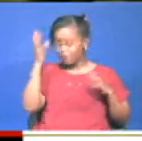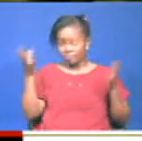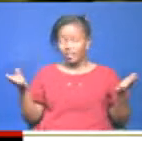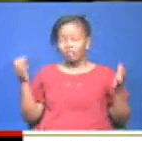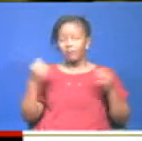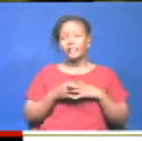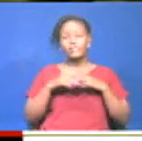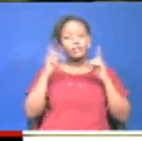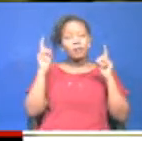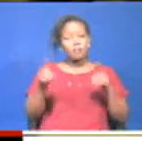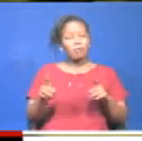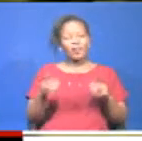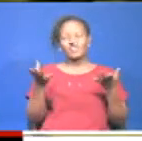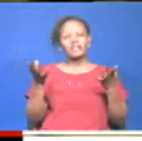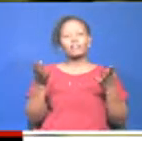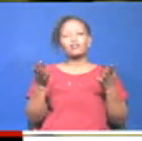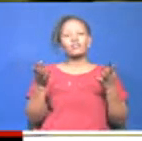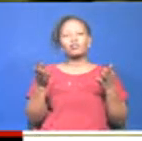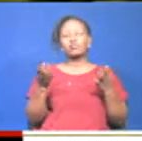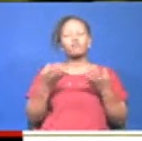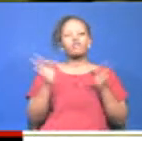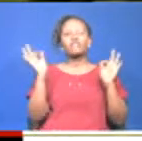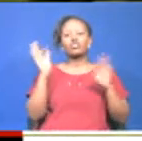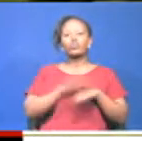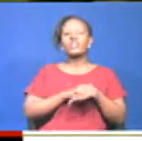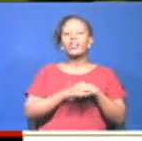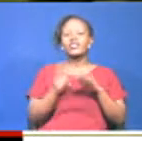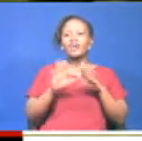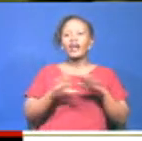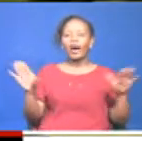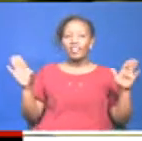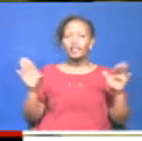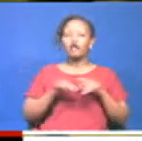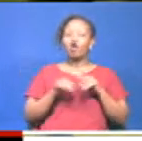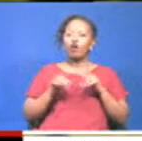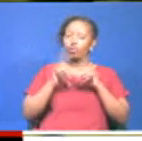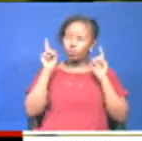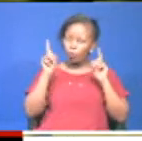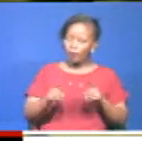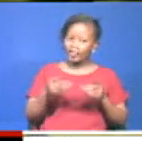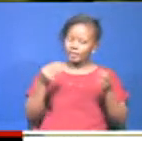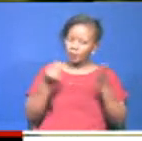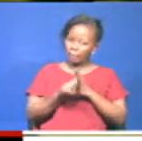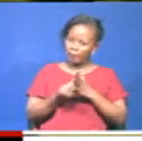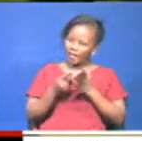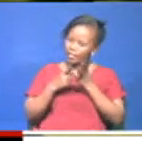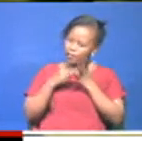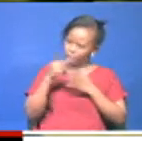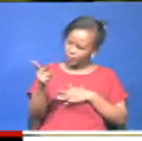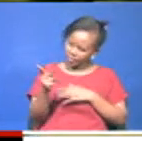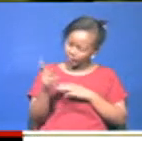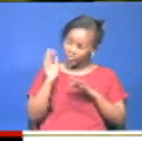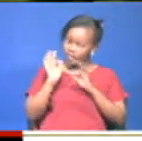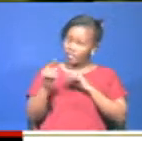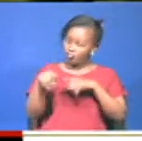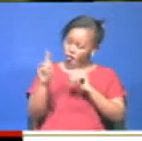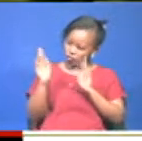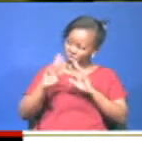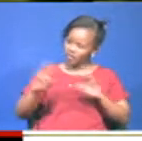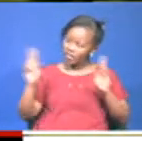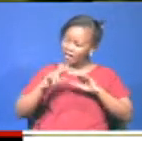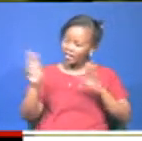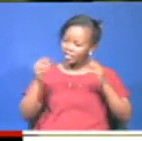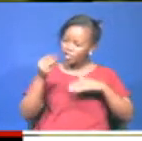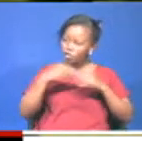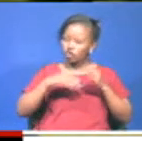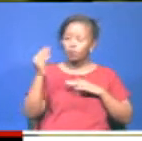kuakwaya shamba lolote kutoka kwa mtu yoyote na lazima kwa mkombezeti yeye pia akuwe willing kuuza hilo shamba ndipo